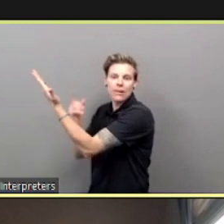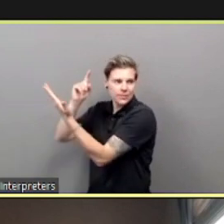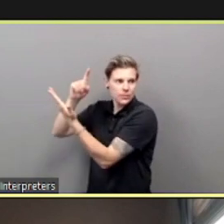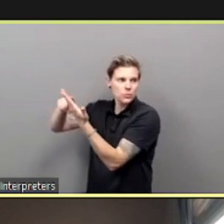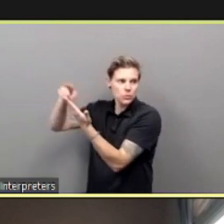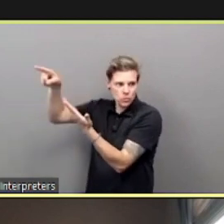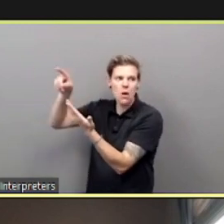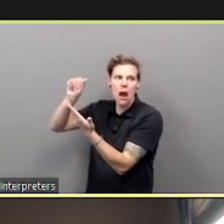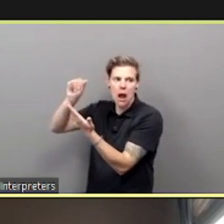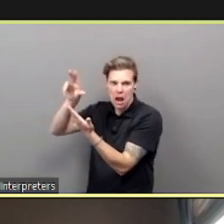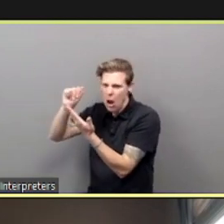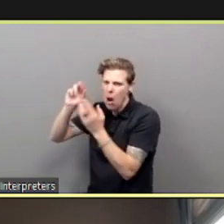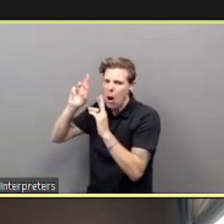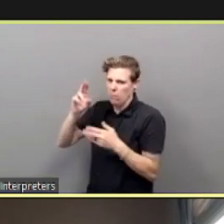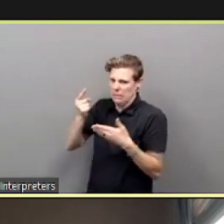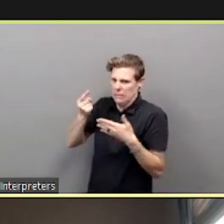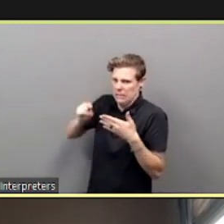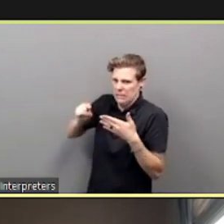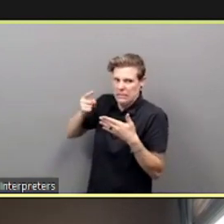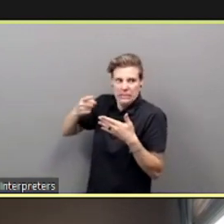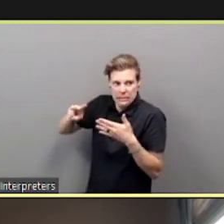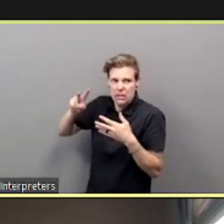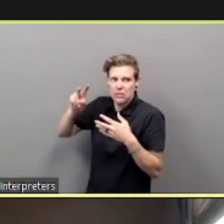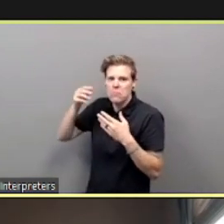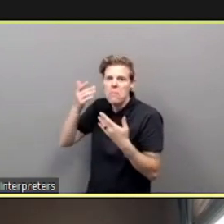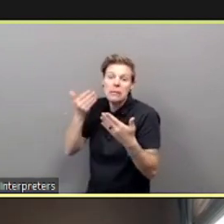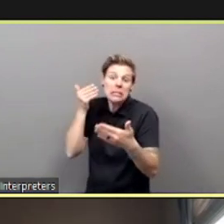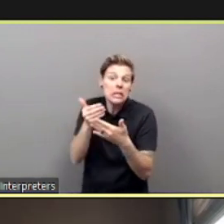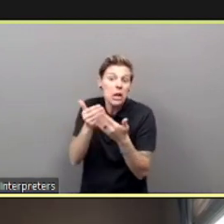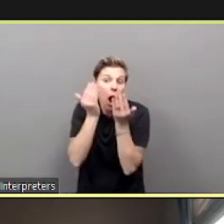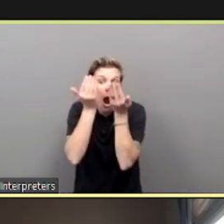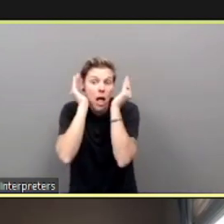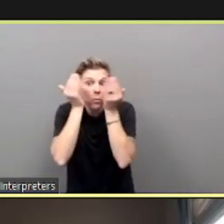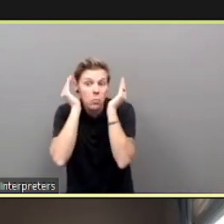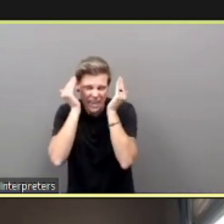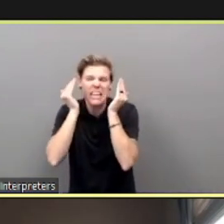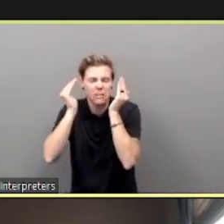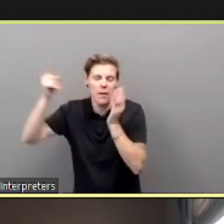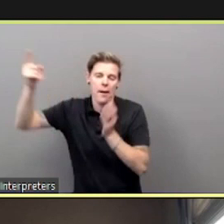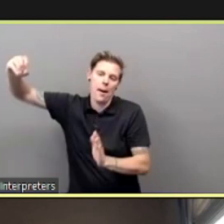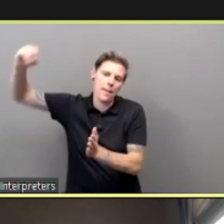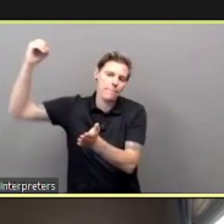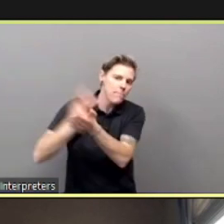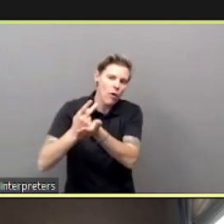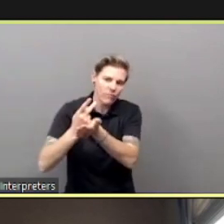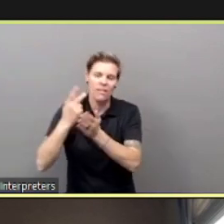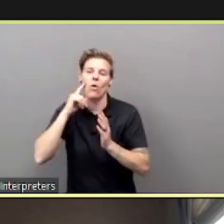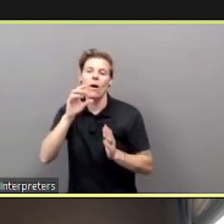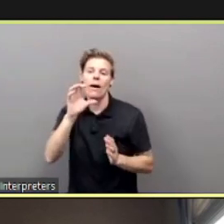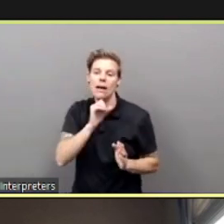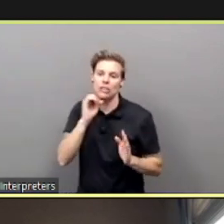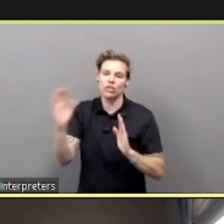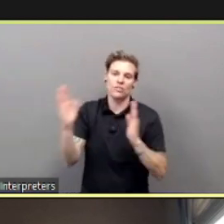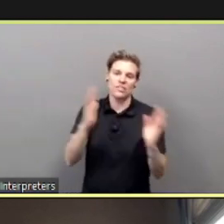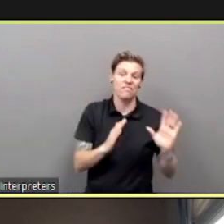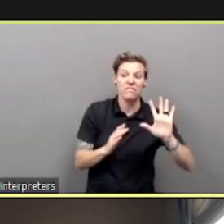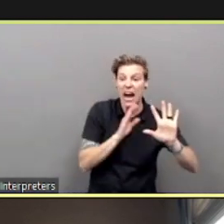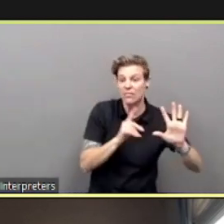to 11-year-olds can get vaccinated, which is really exciting for those of you who have kids or grandkids in that age